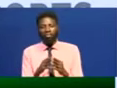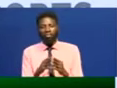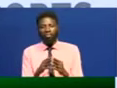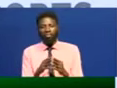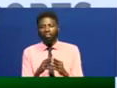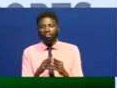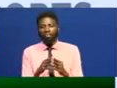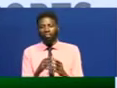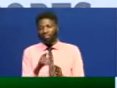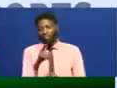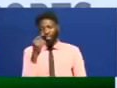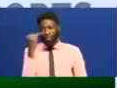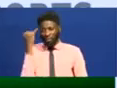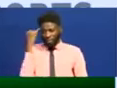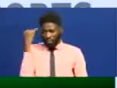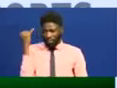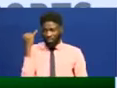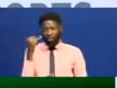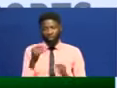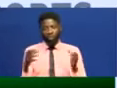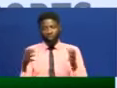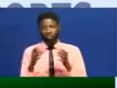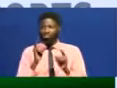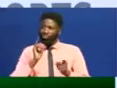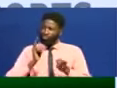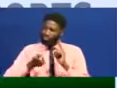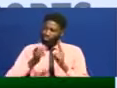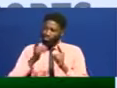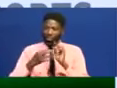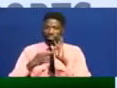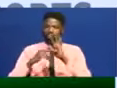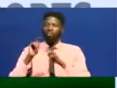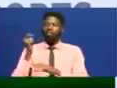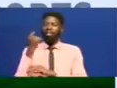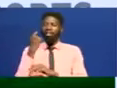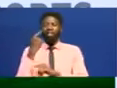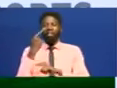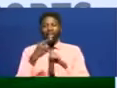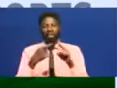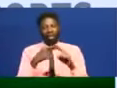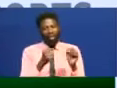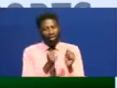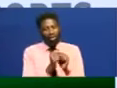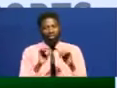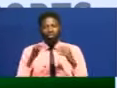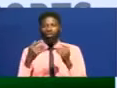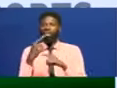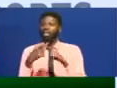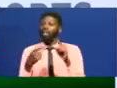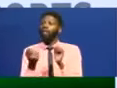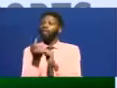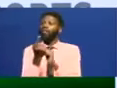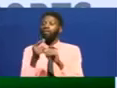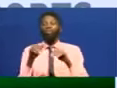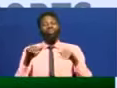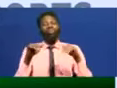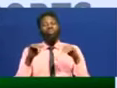that athletes who represented this country 10, 11 years ago were still waiting for their cash